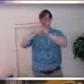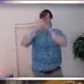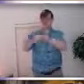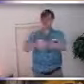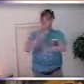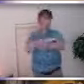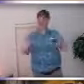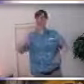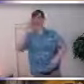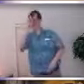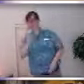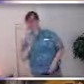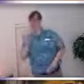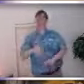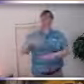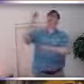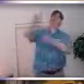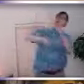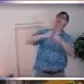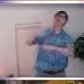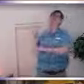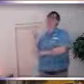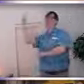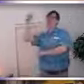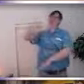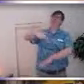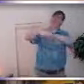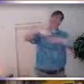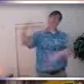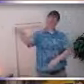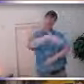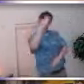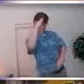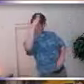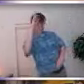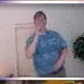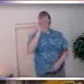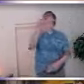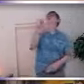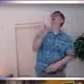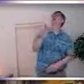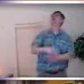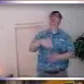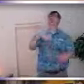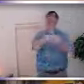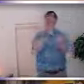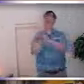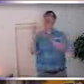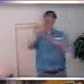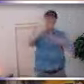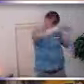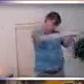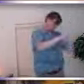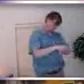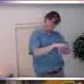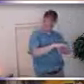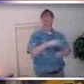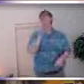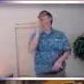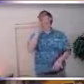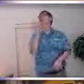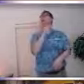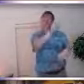don't realize how powerful their thoughts are. Not only do they affect situations, but